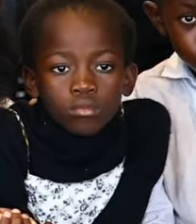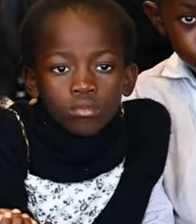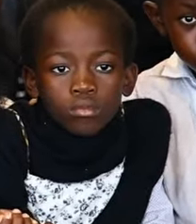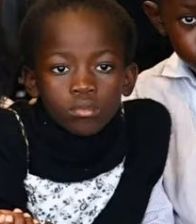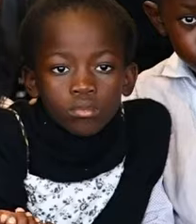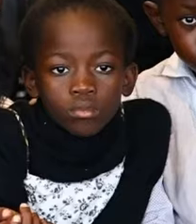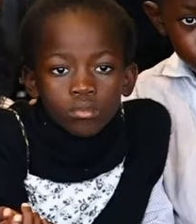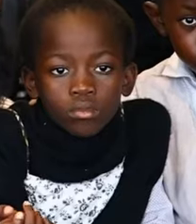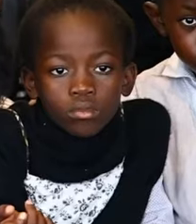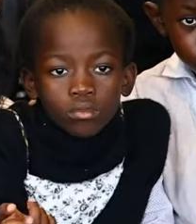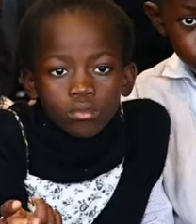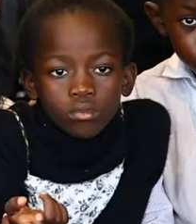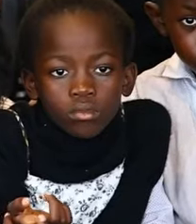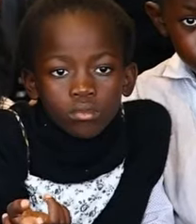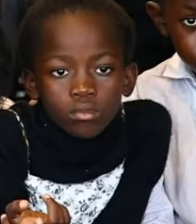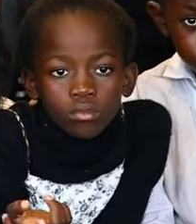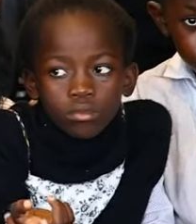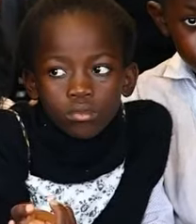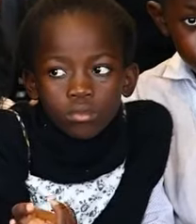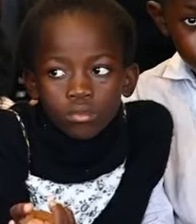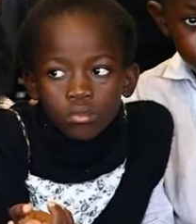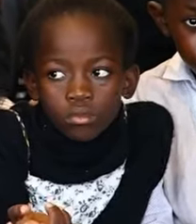God.